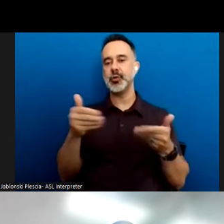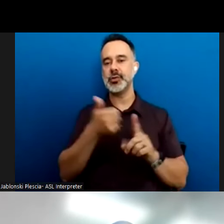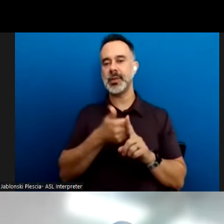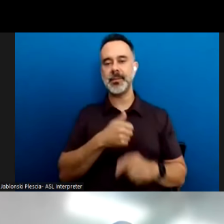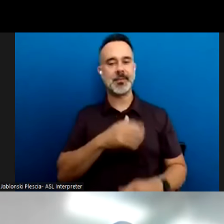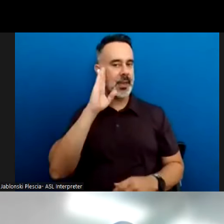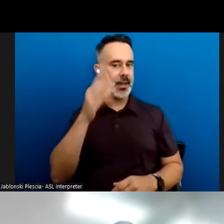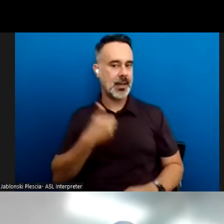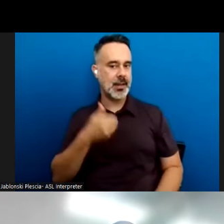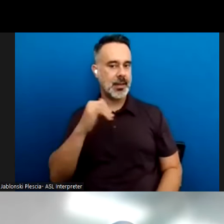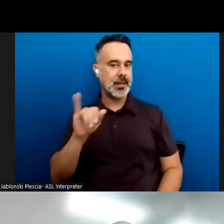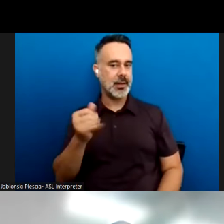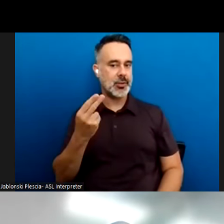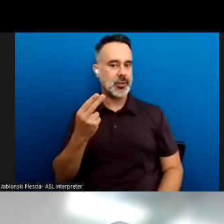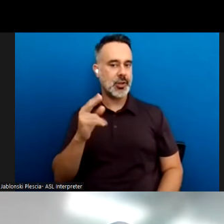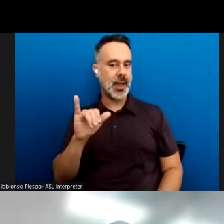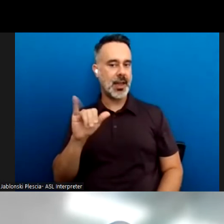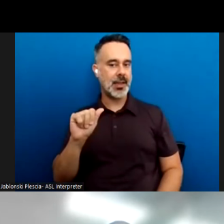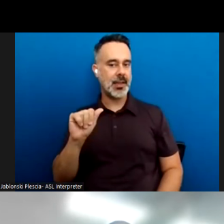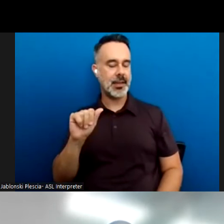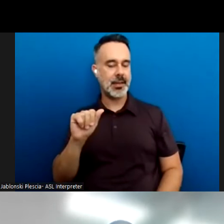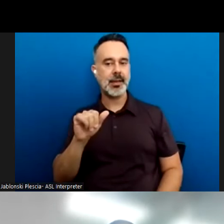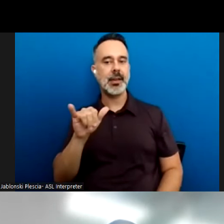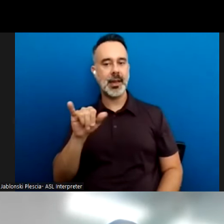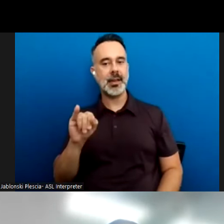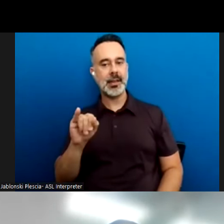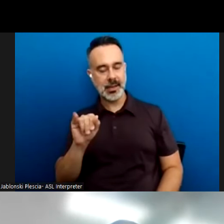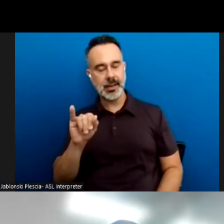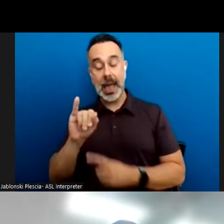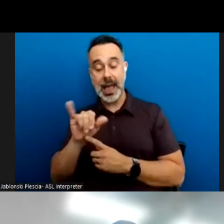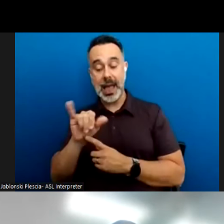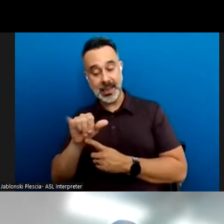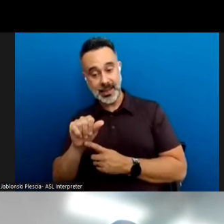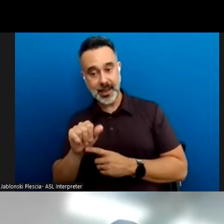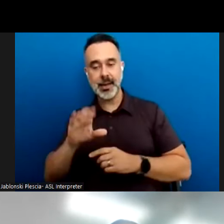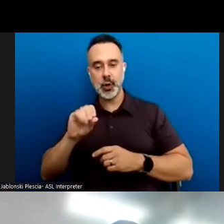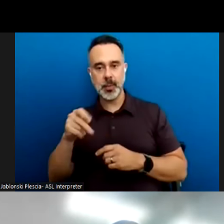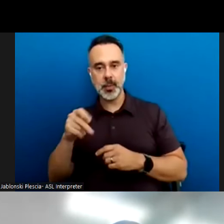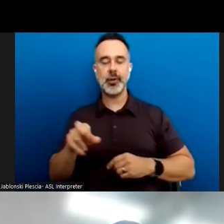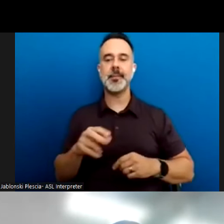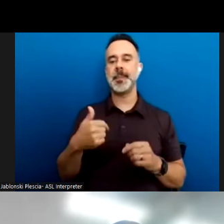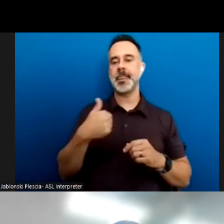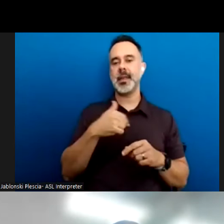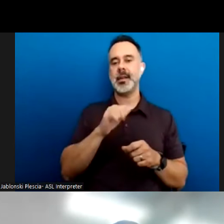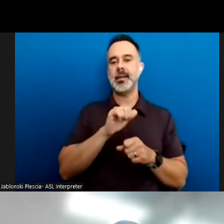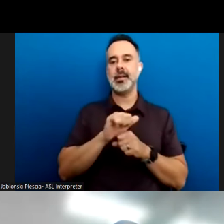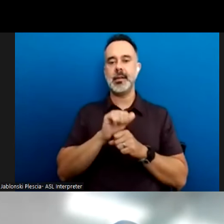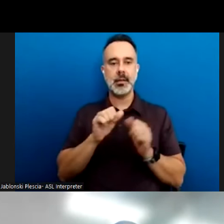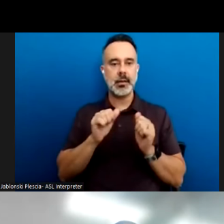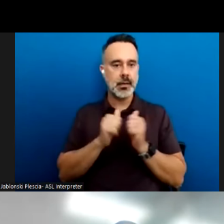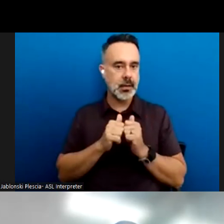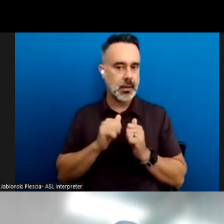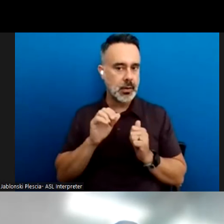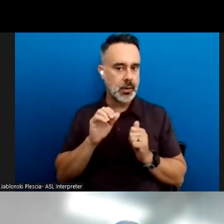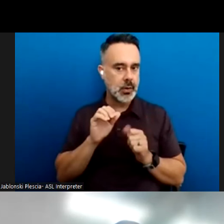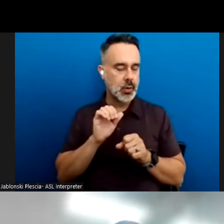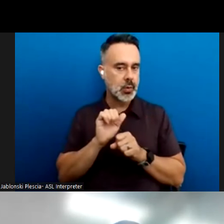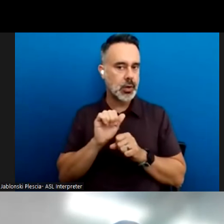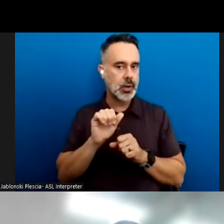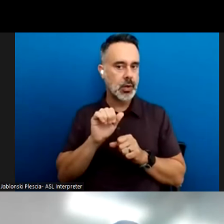Hello, my name is Jai Cooper, and I was a guide group discovery participant at Weird Terrace last year.